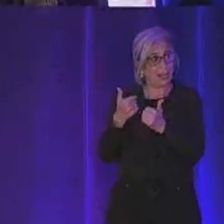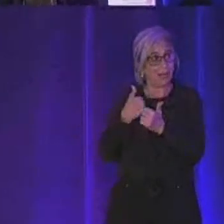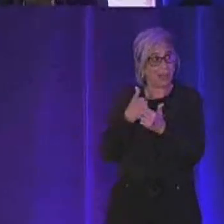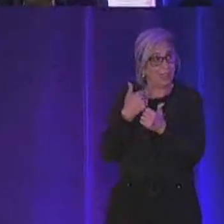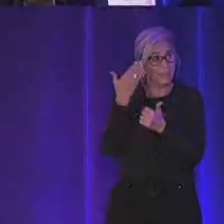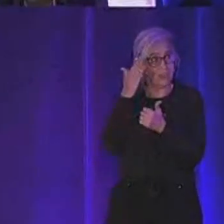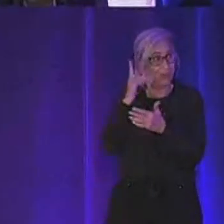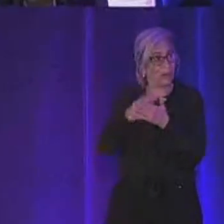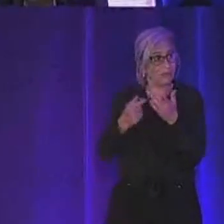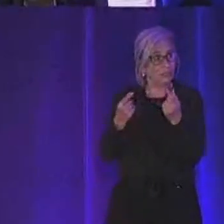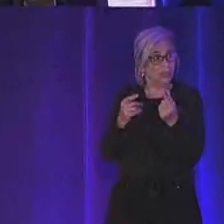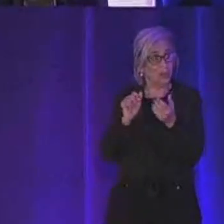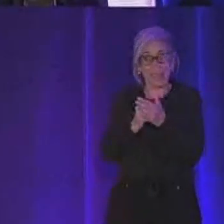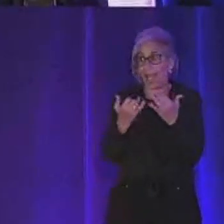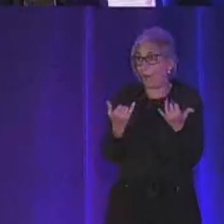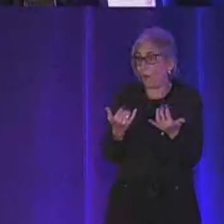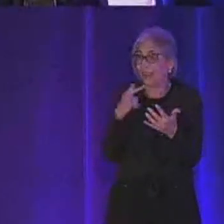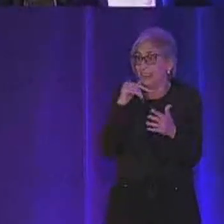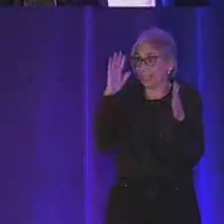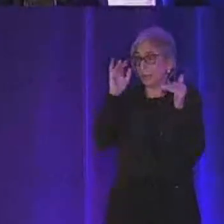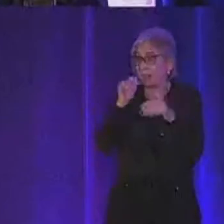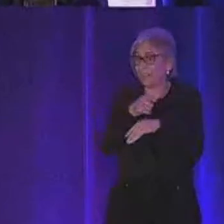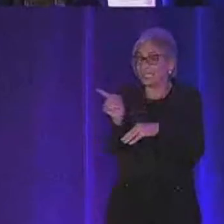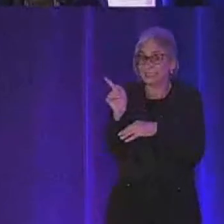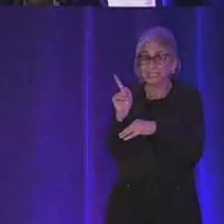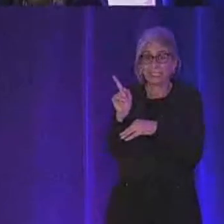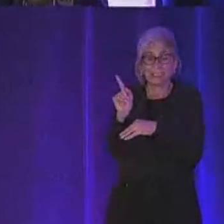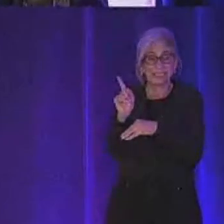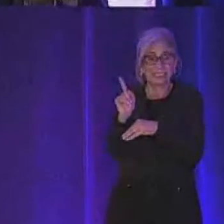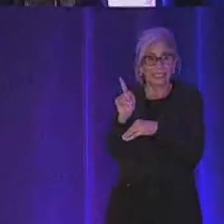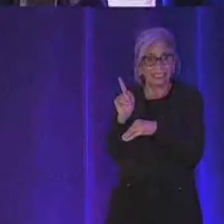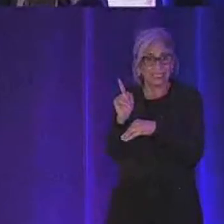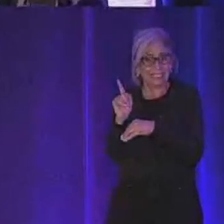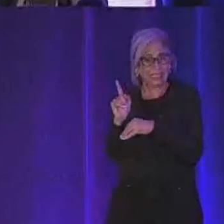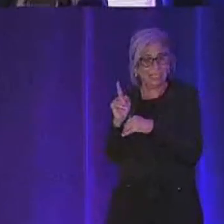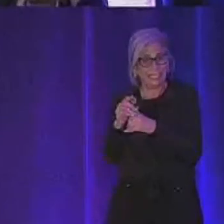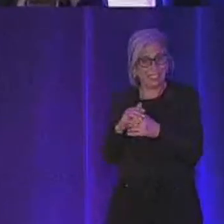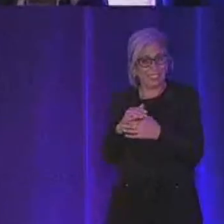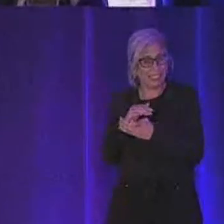no idea what to do at this point. I didn't expect. Can everyone